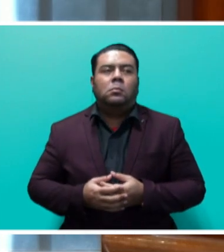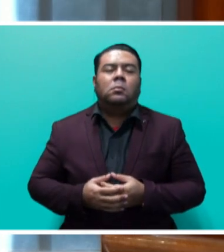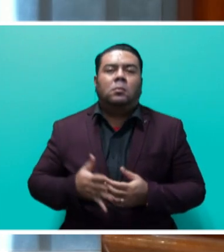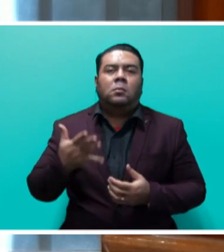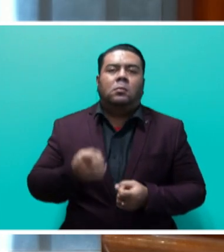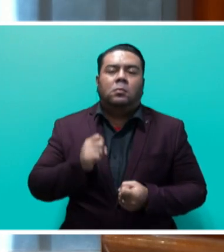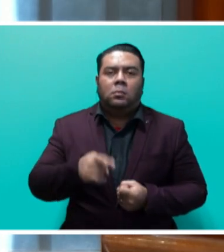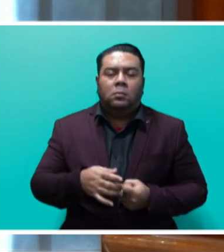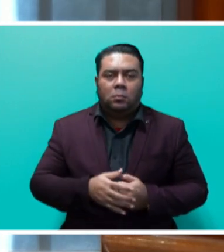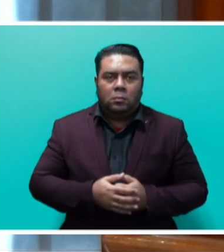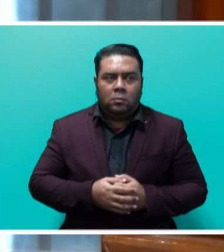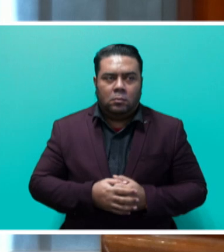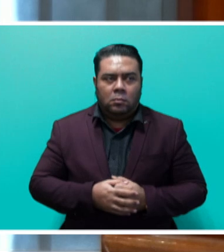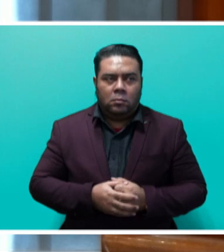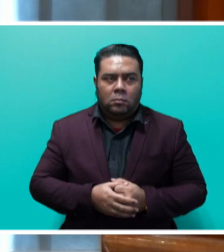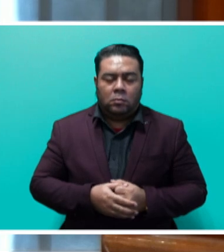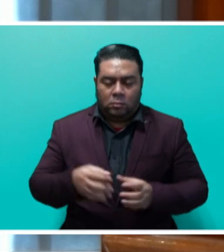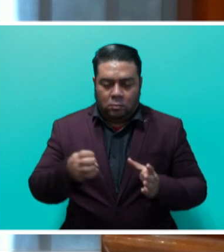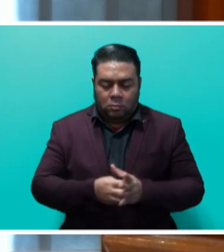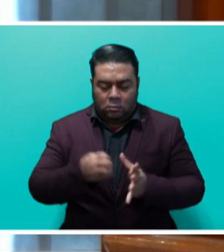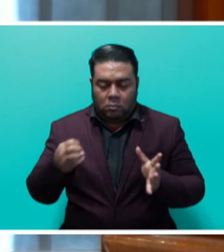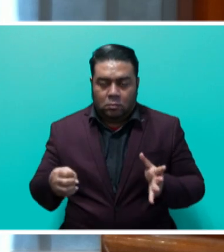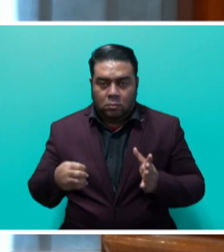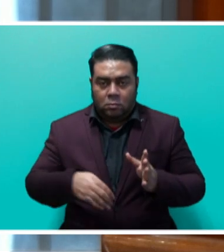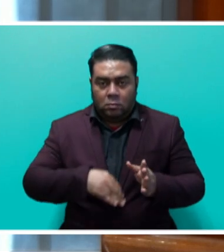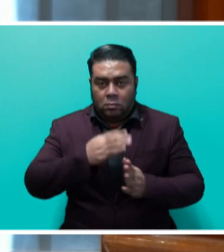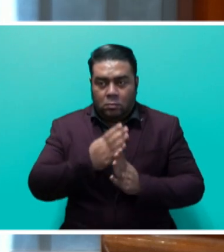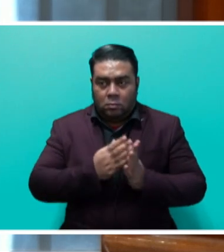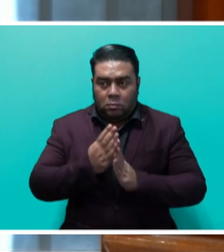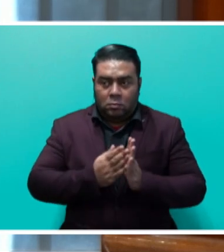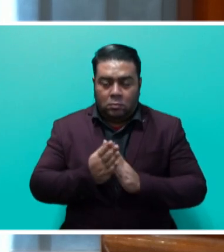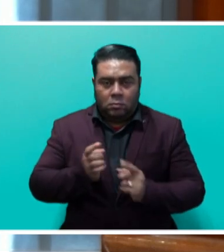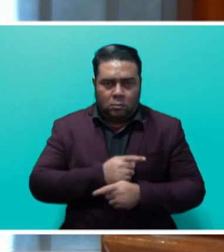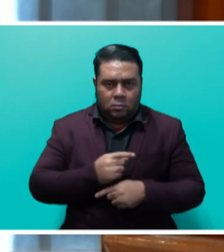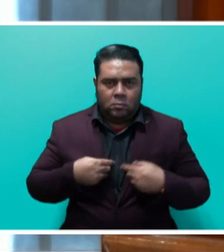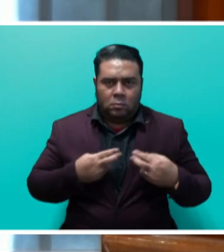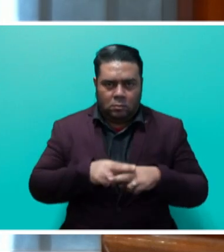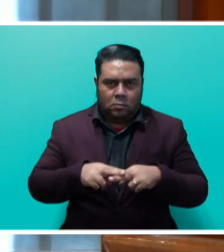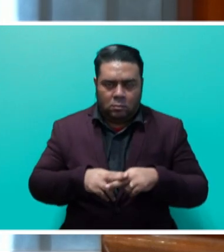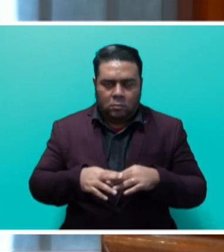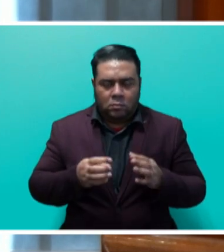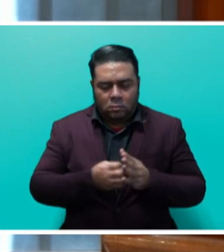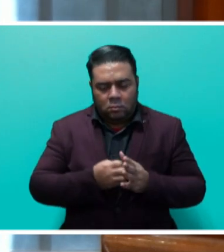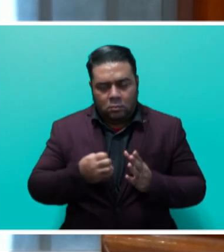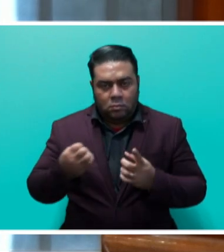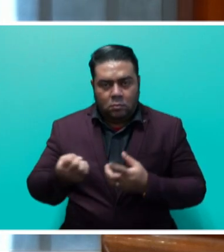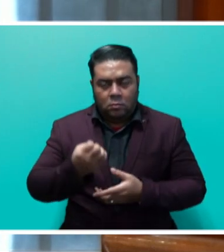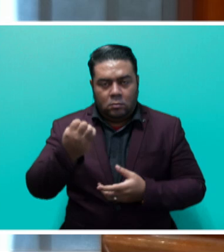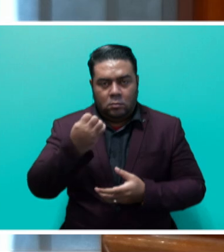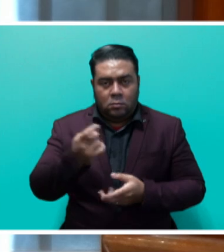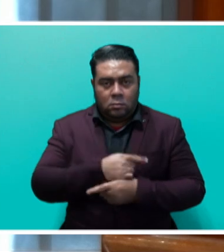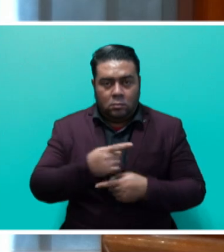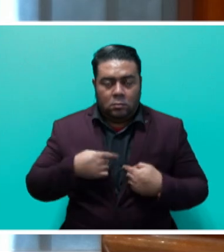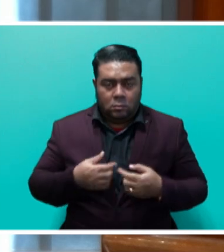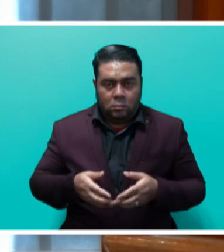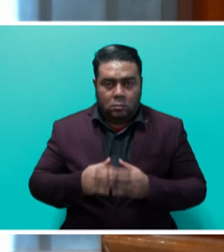concrete initiatives to expand and diversify our Fijian economy. We have